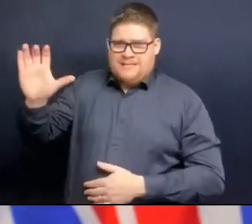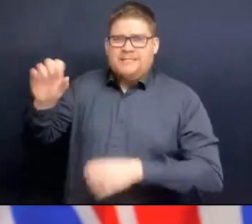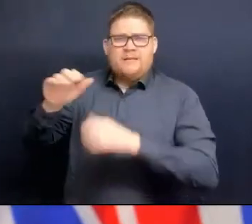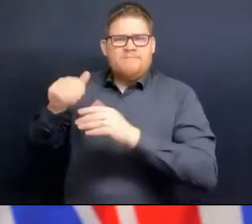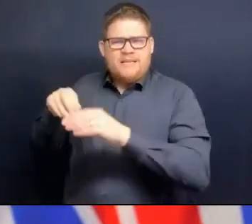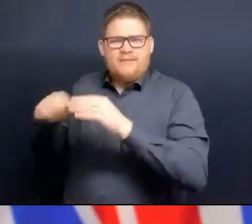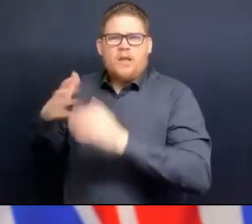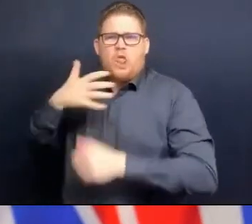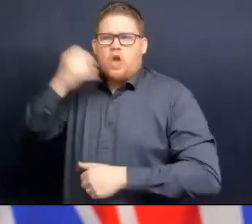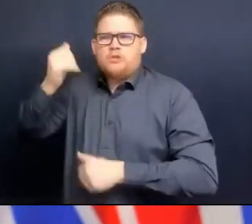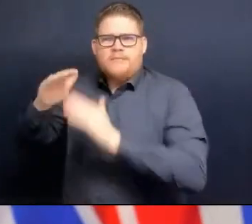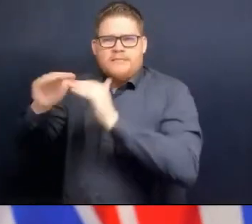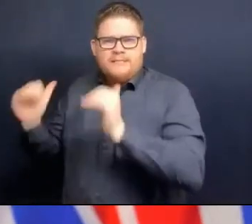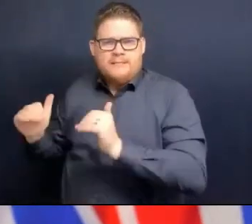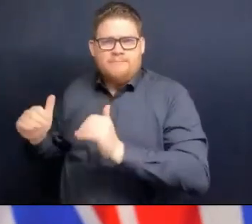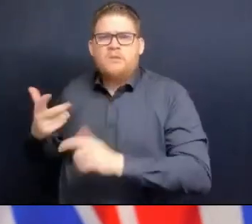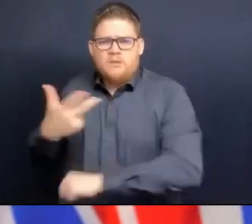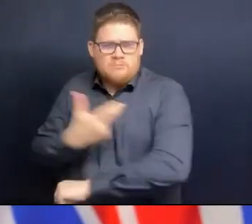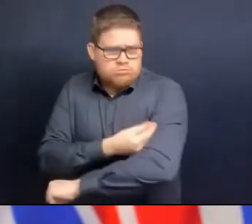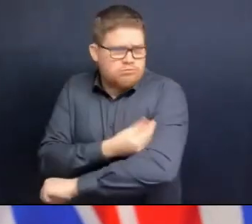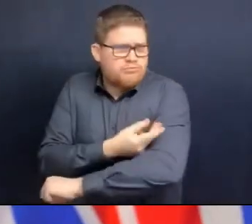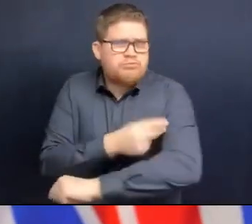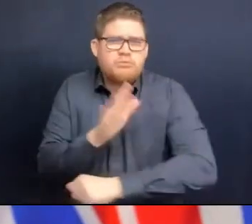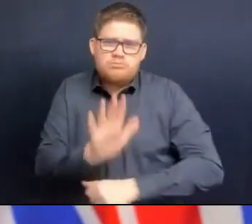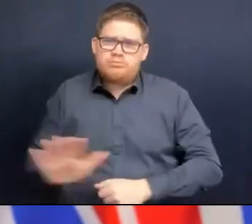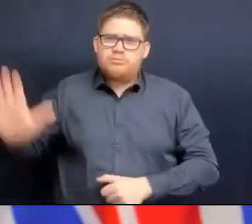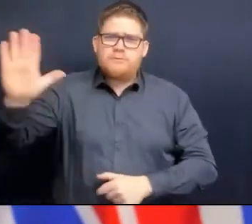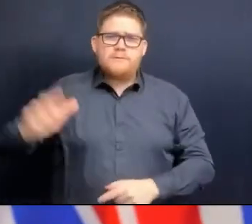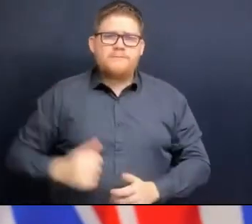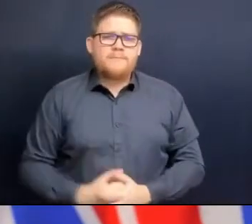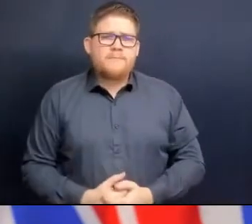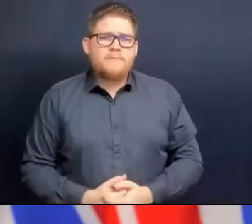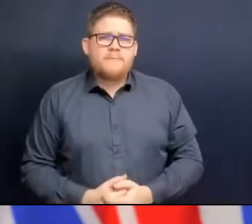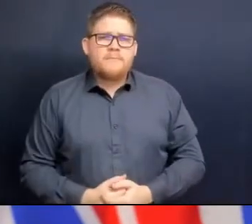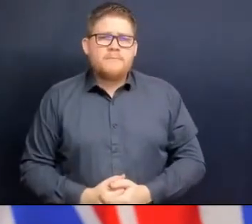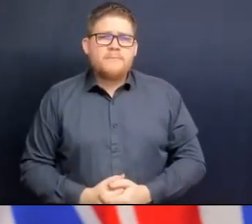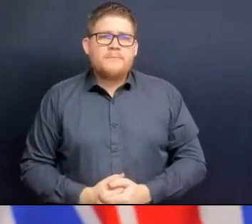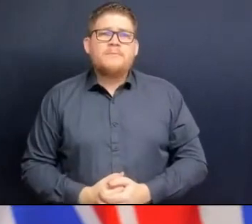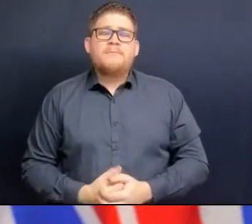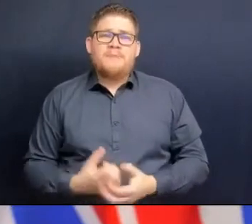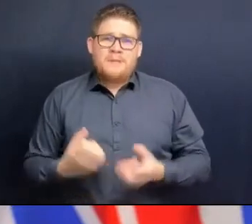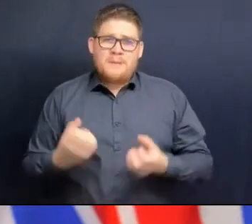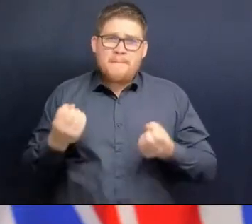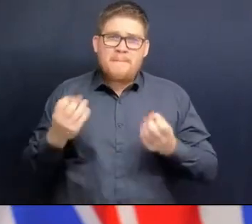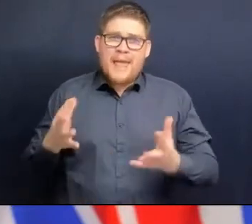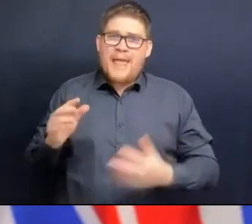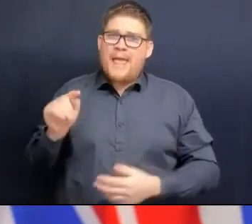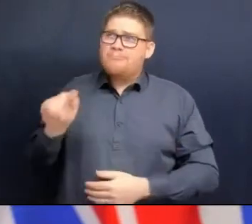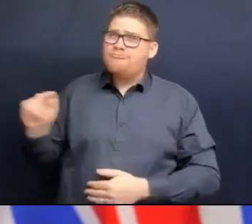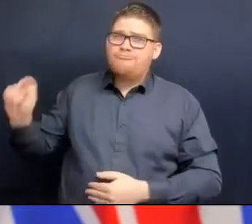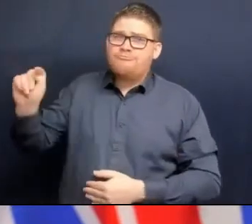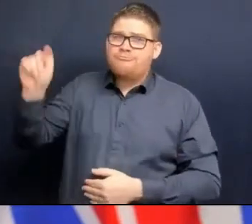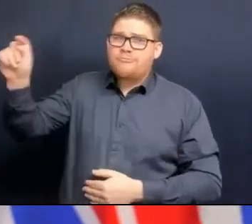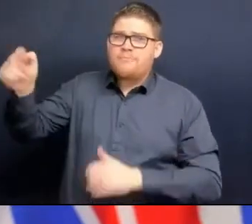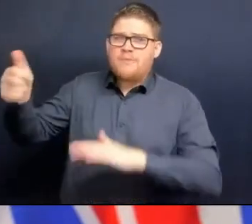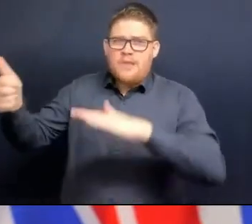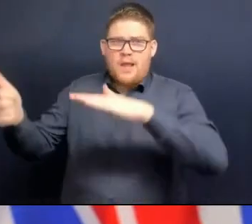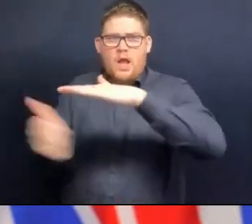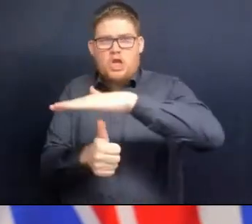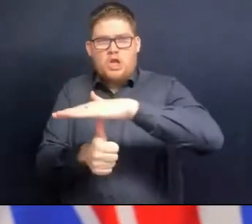system. So that applied to that group, this applies. And so many of those, of course, the large share of those are